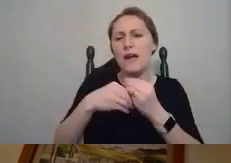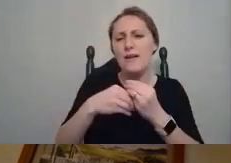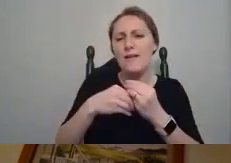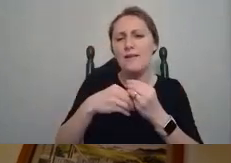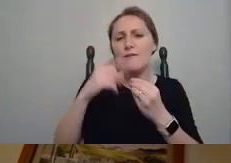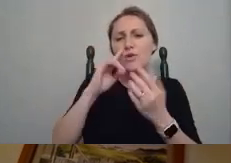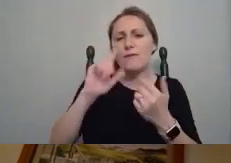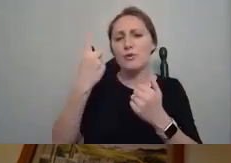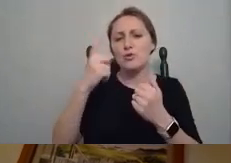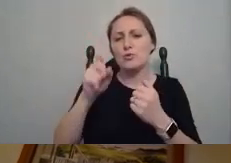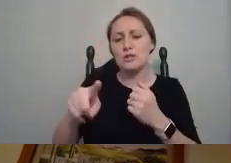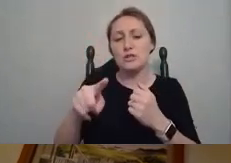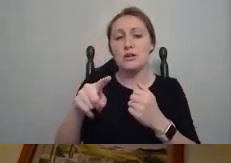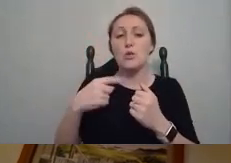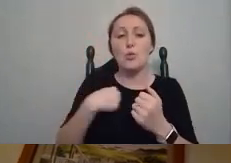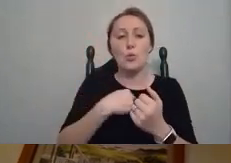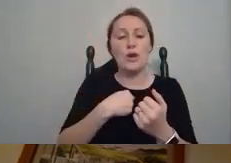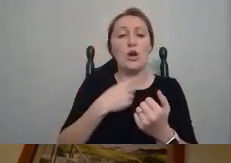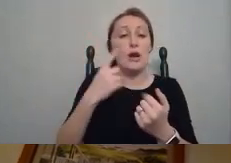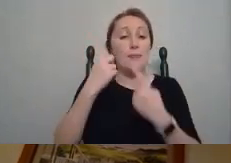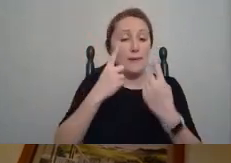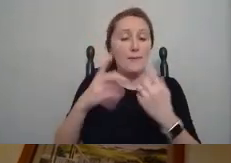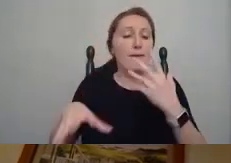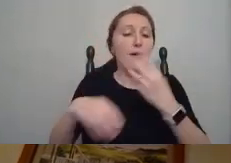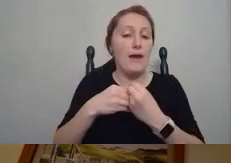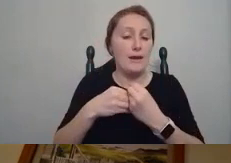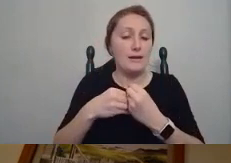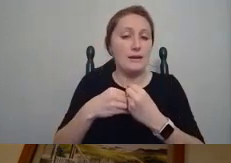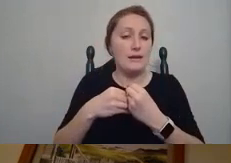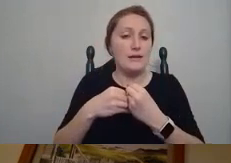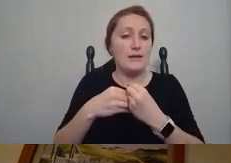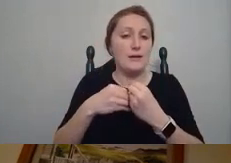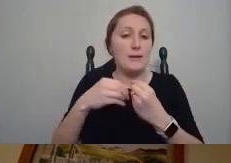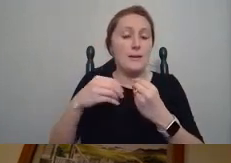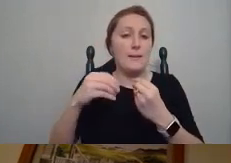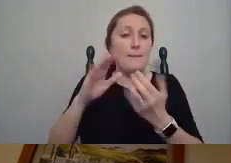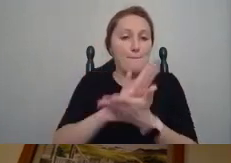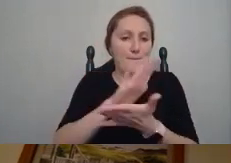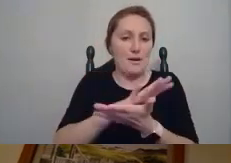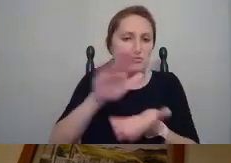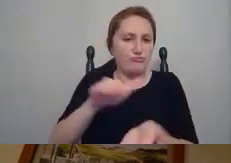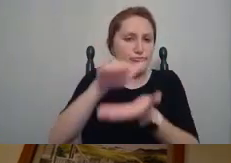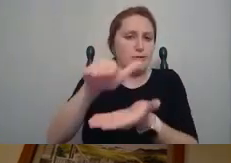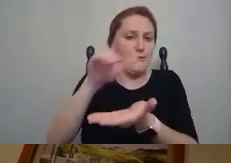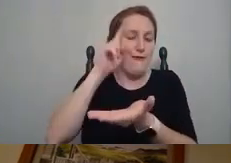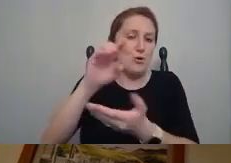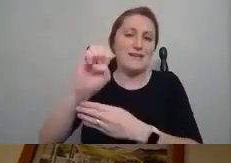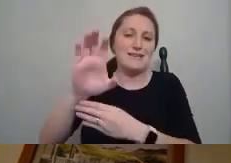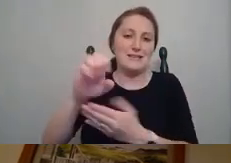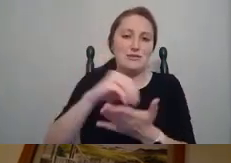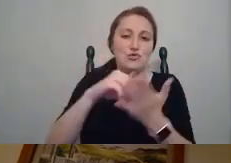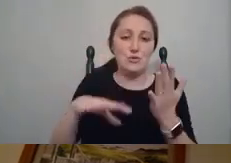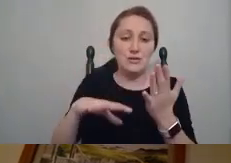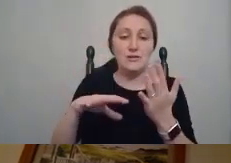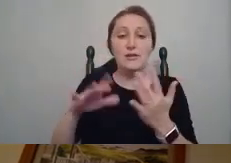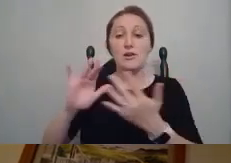consideration for packets for ECE students. Yes. For where digital citizenship